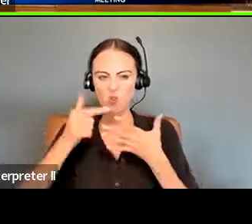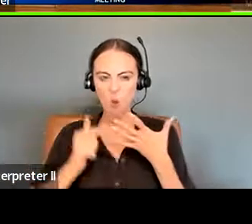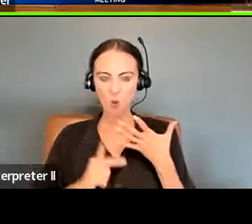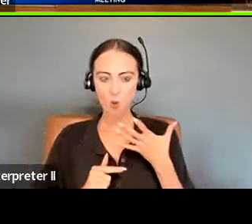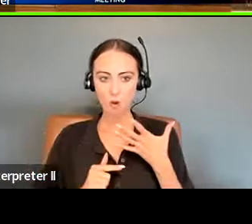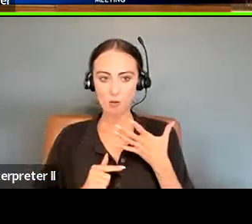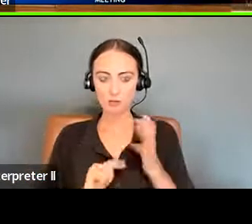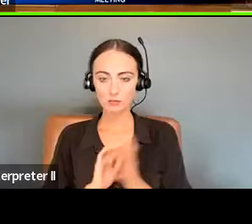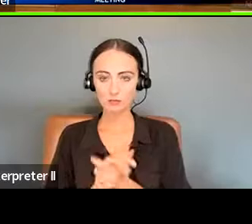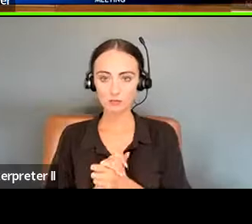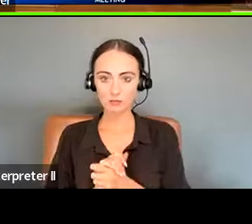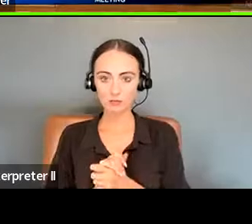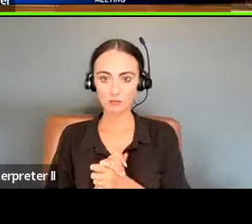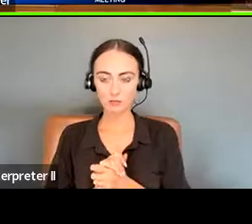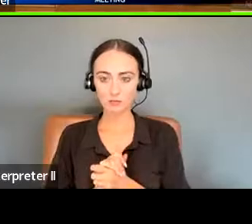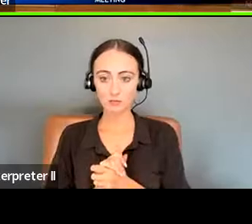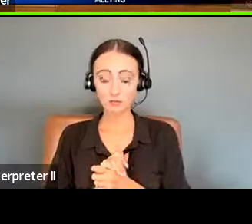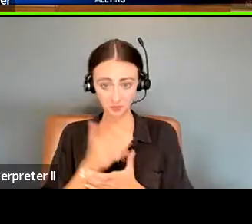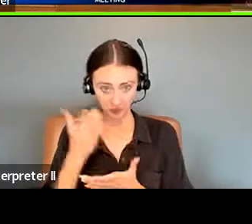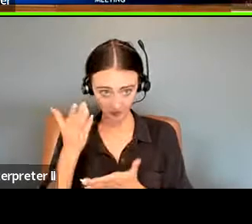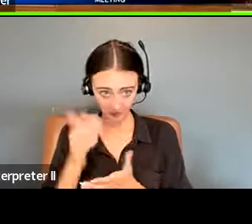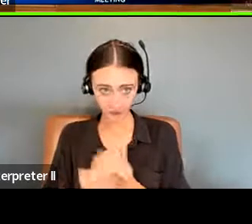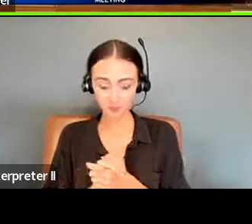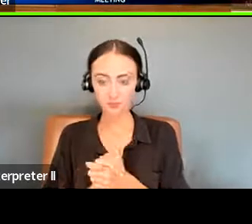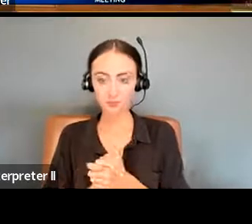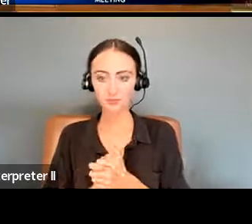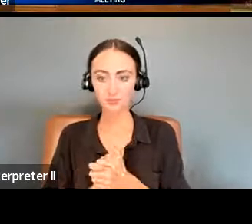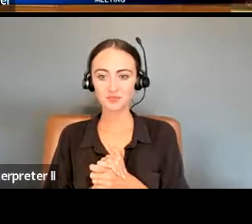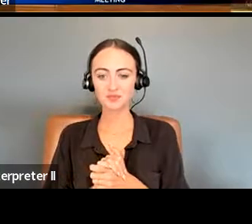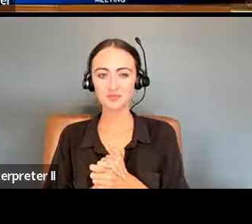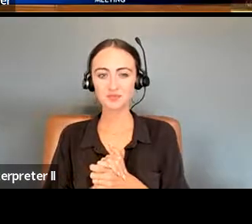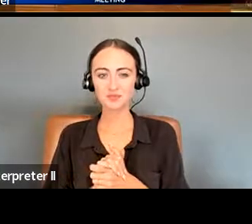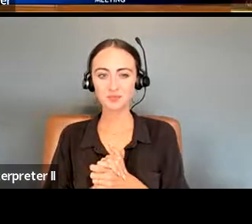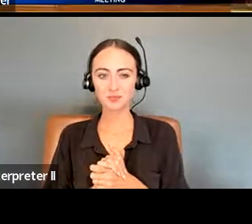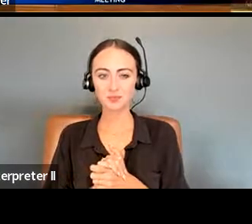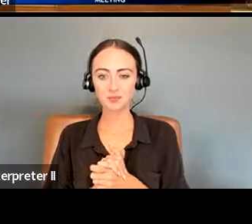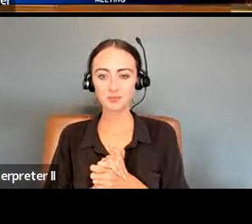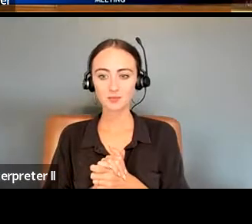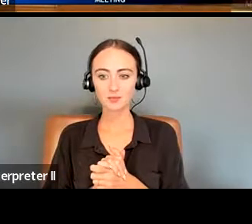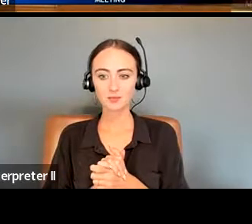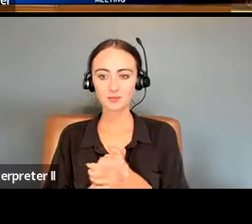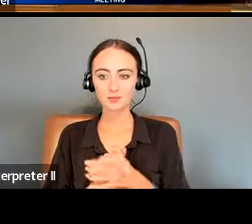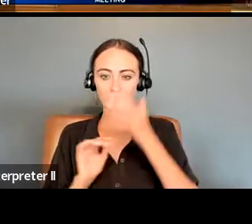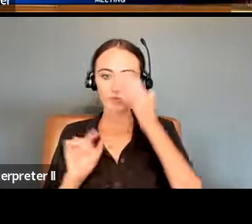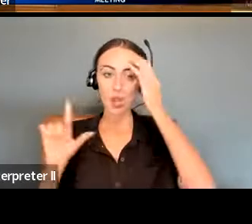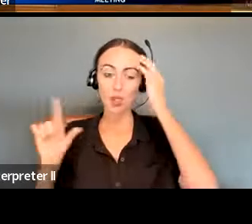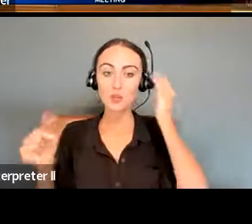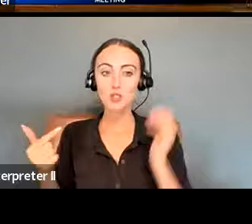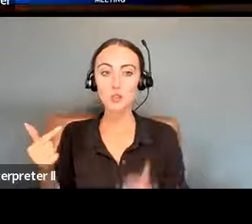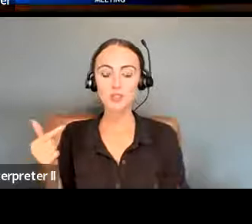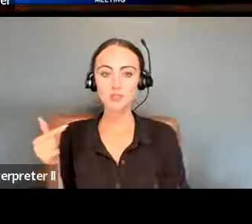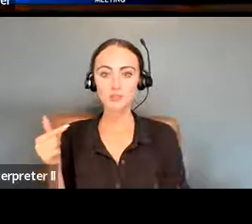them. Secretary. Sure. Councilmember Lewis George,